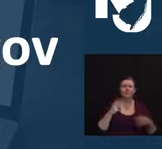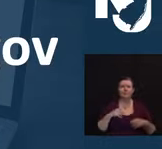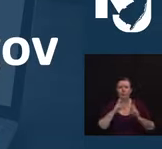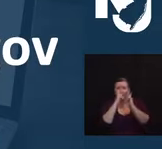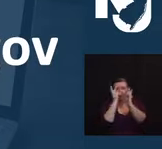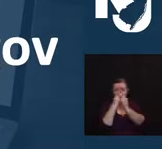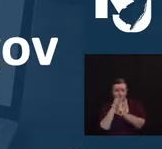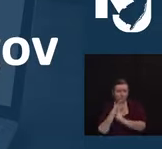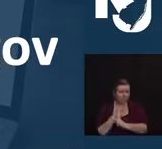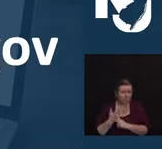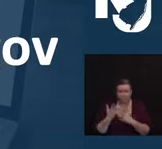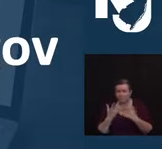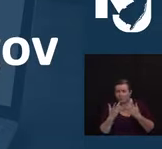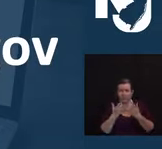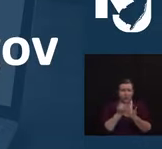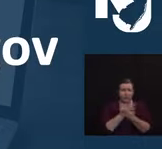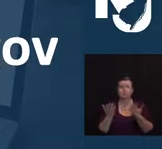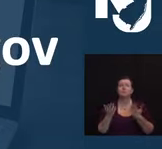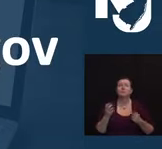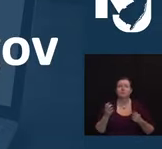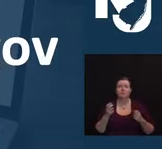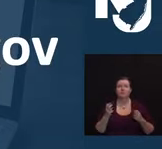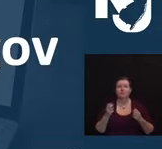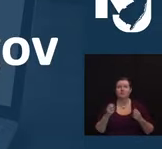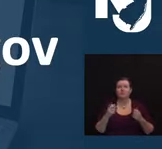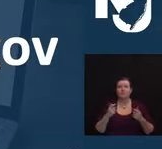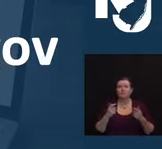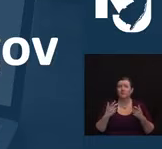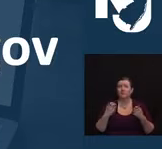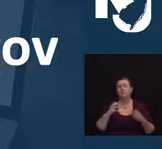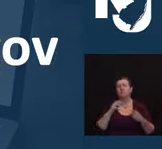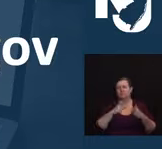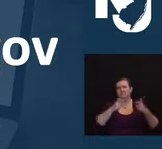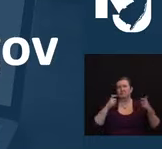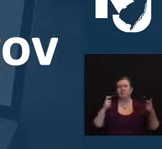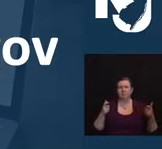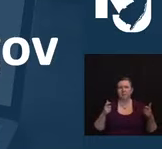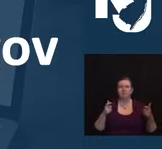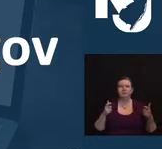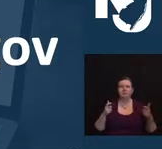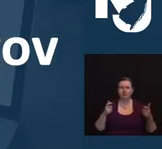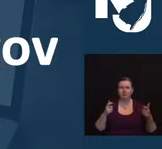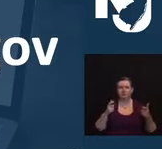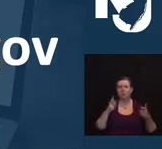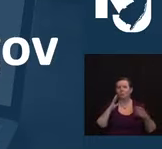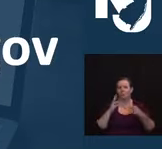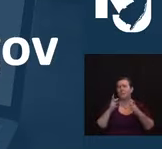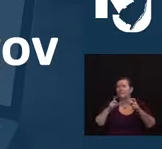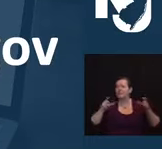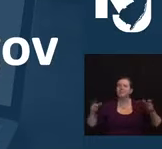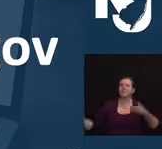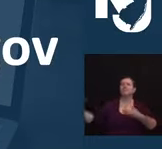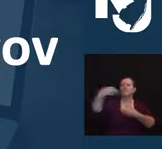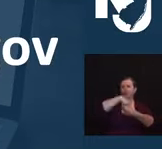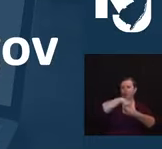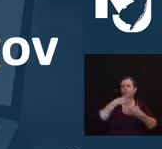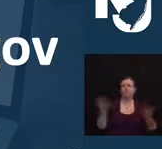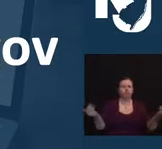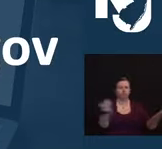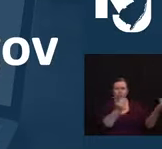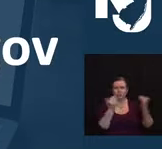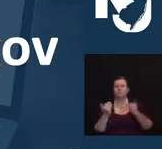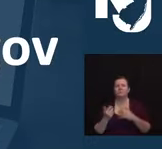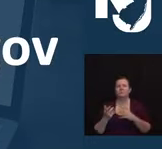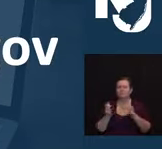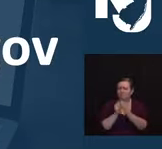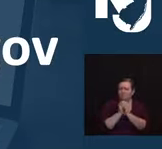this expansion without leading to undue further stress on our healthcare system. Unlike some